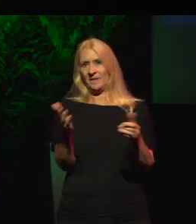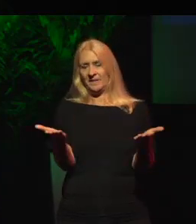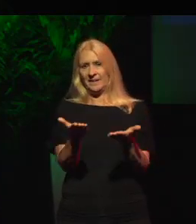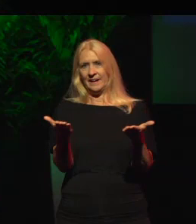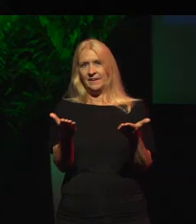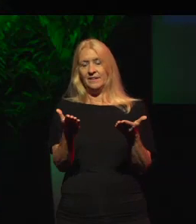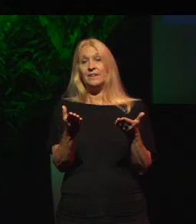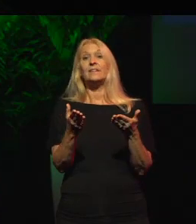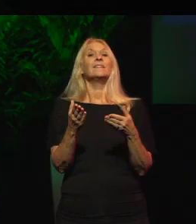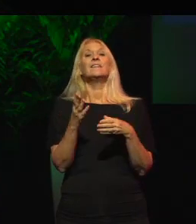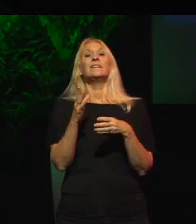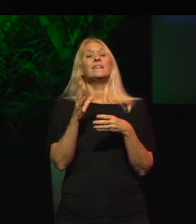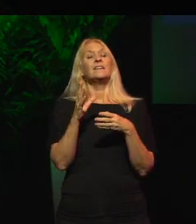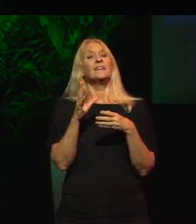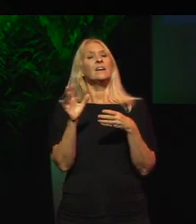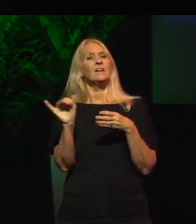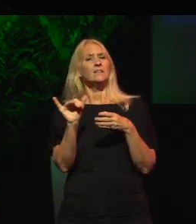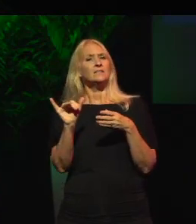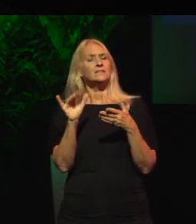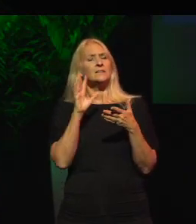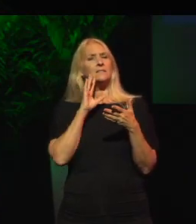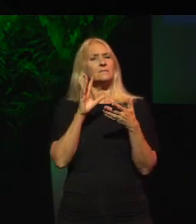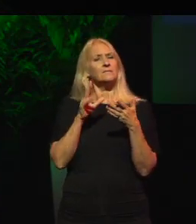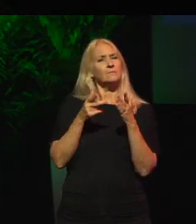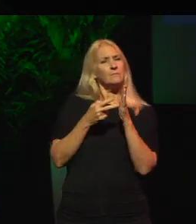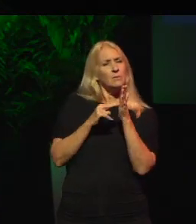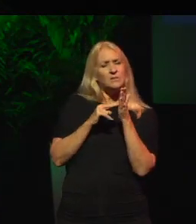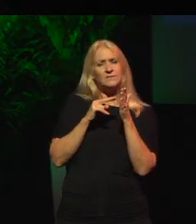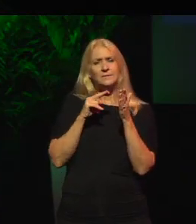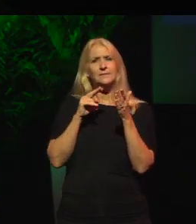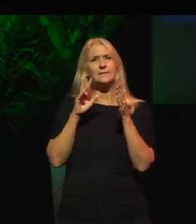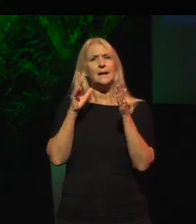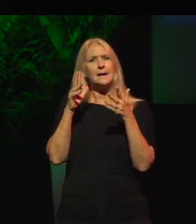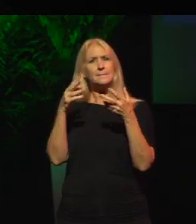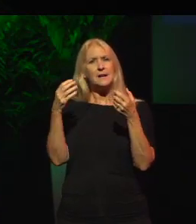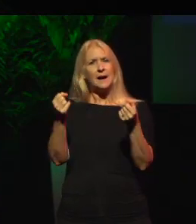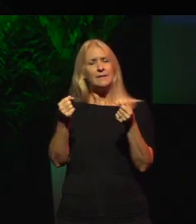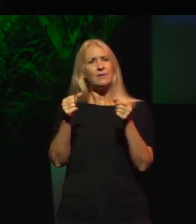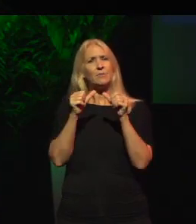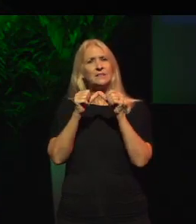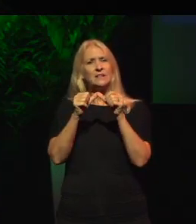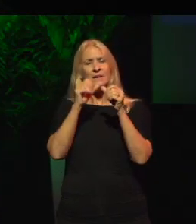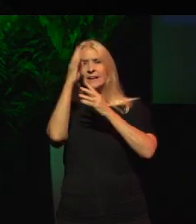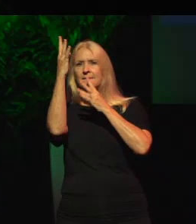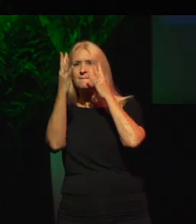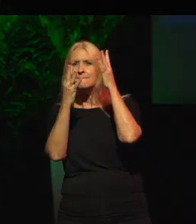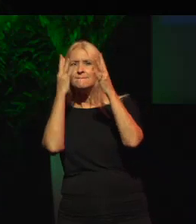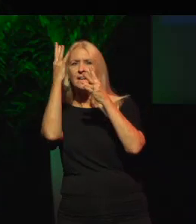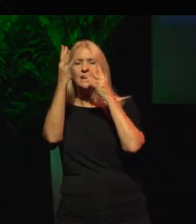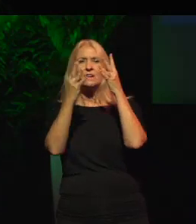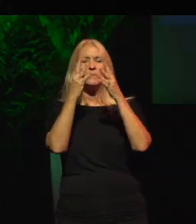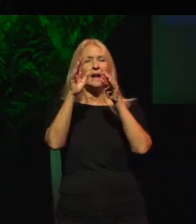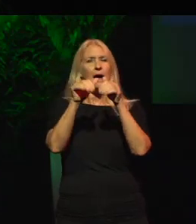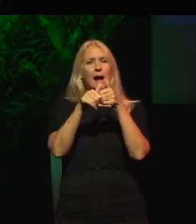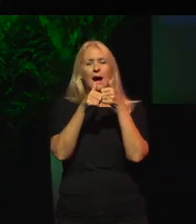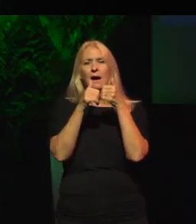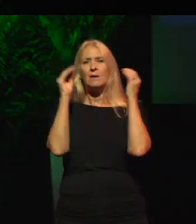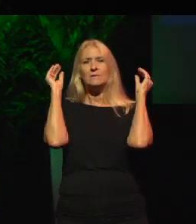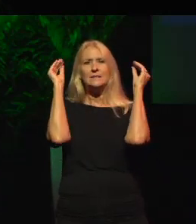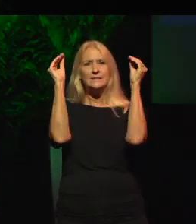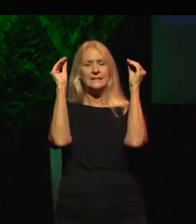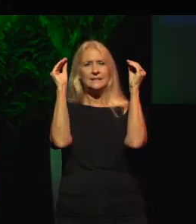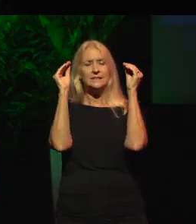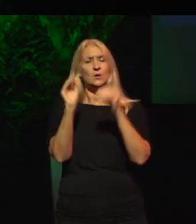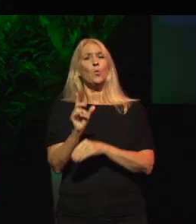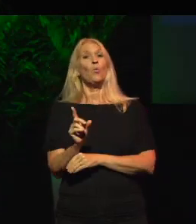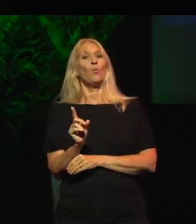and intentional in our outreach, I am confident that we will continue to be innovative in how we deliver instruction, where we